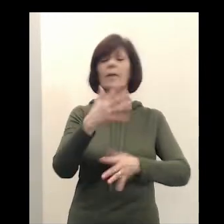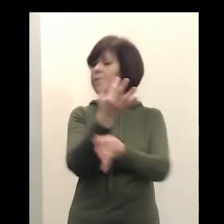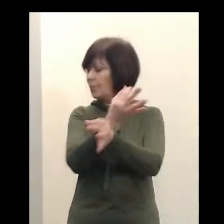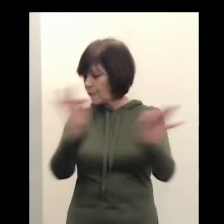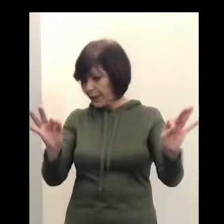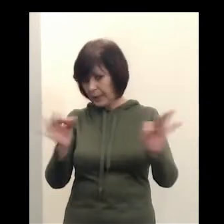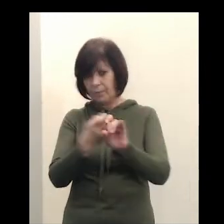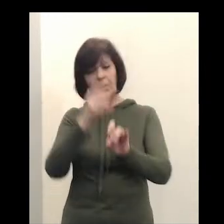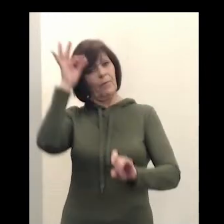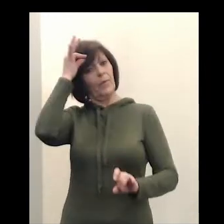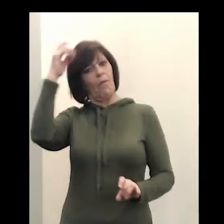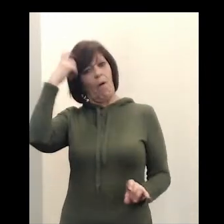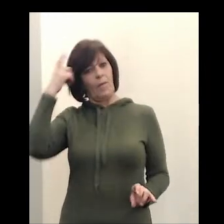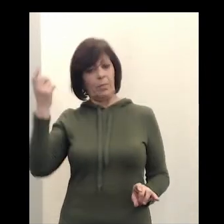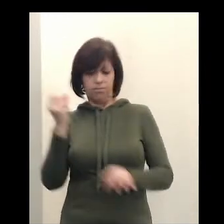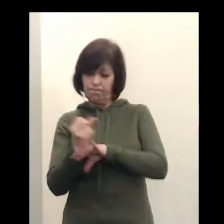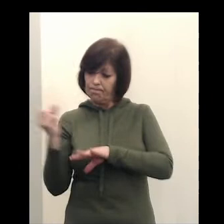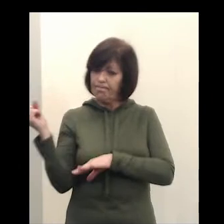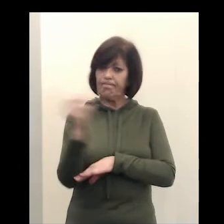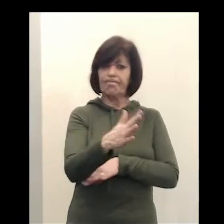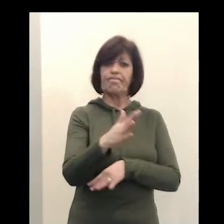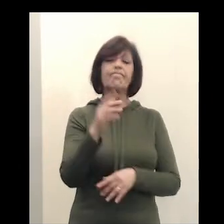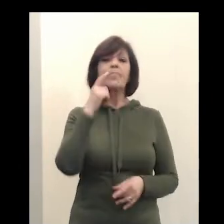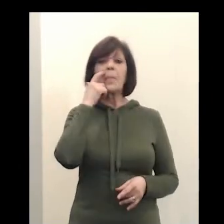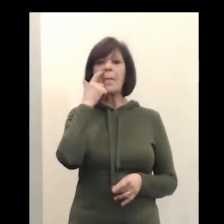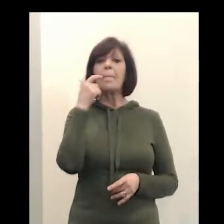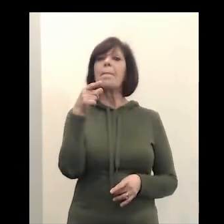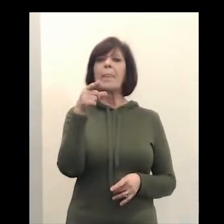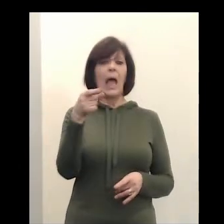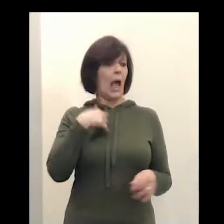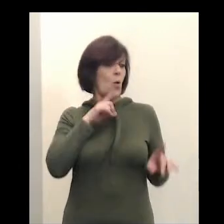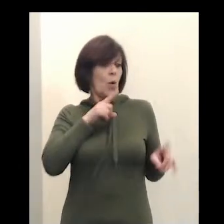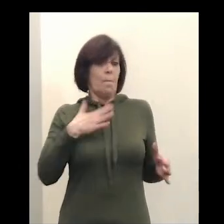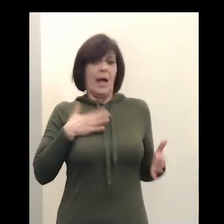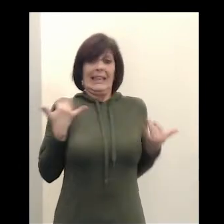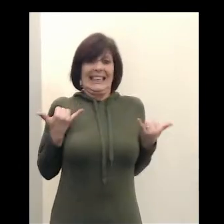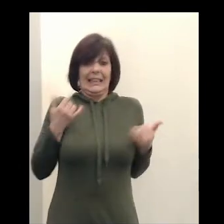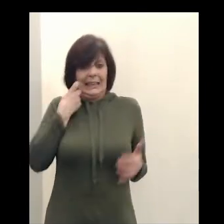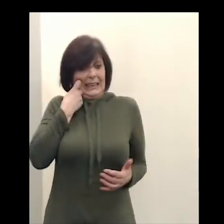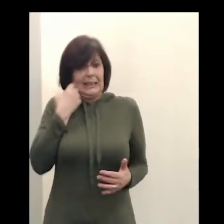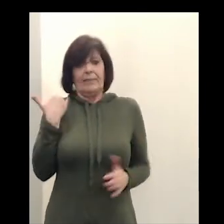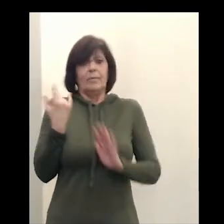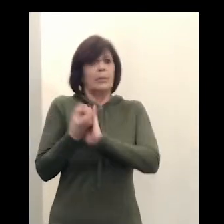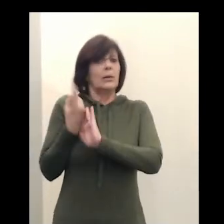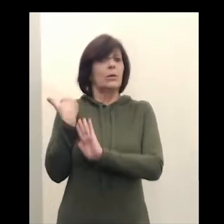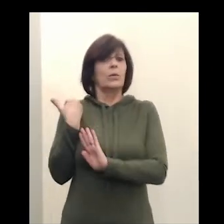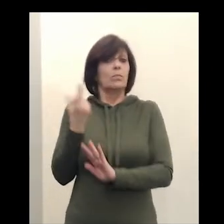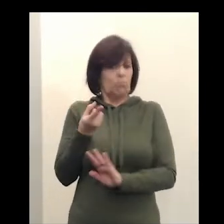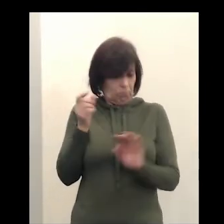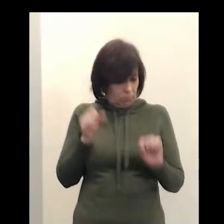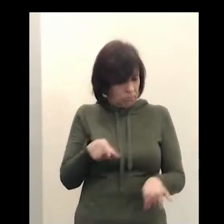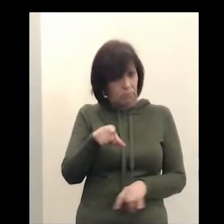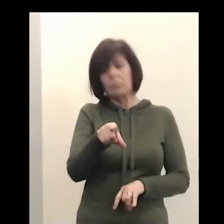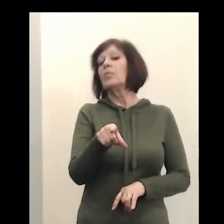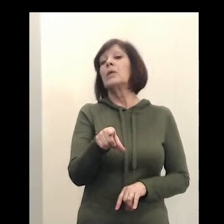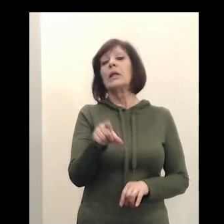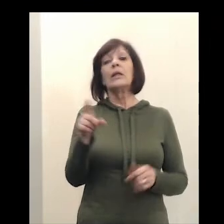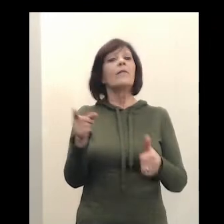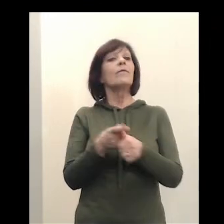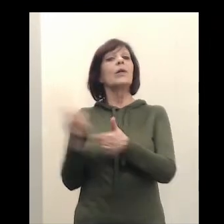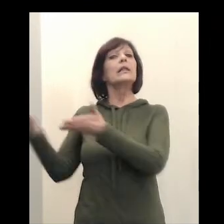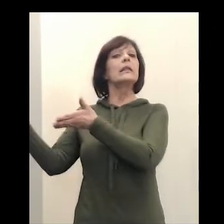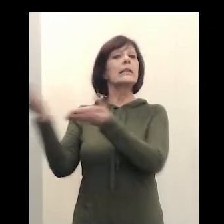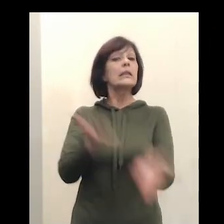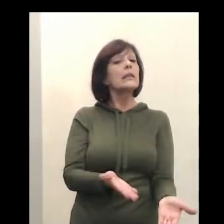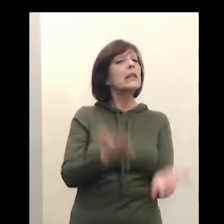government. The site is live. I actually ordered mine about 15 minutes ago, and the initial deliveries are expected to